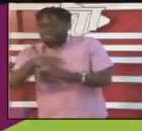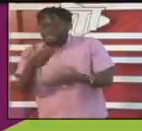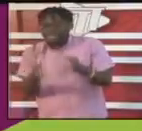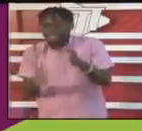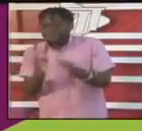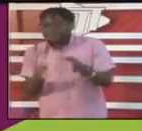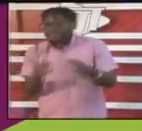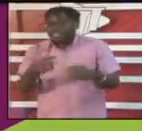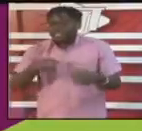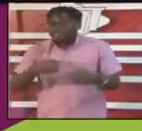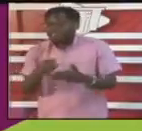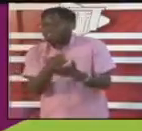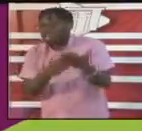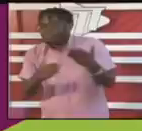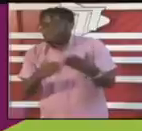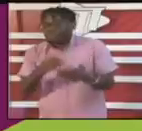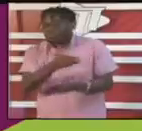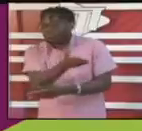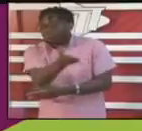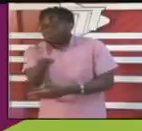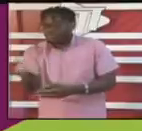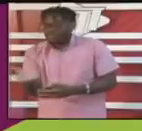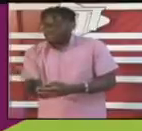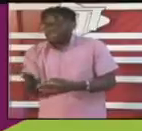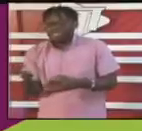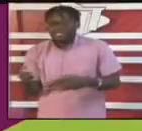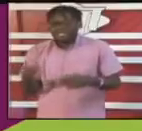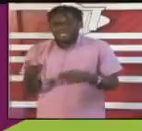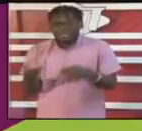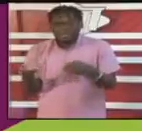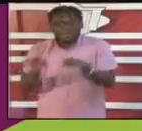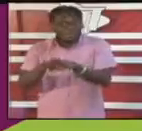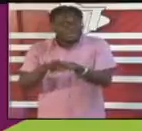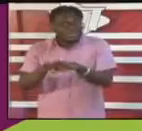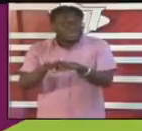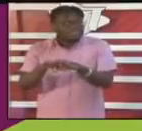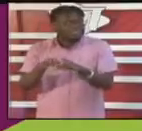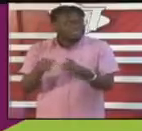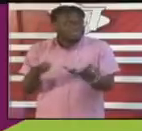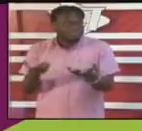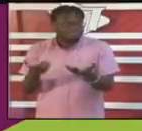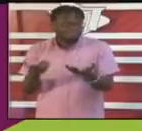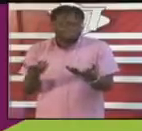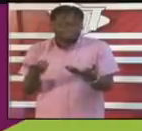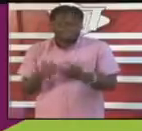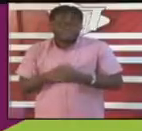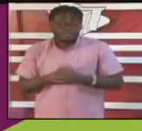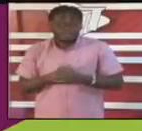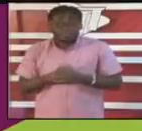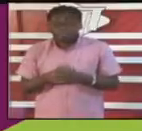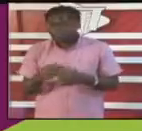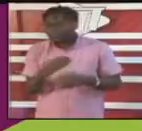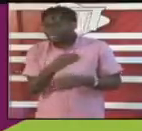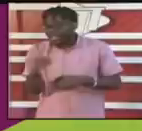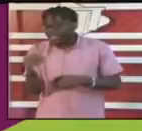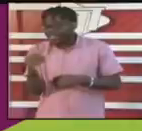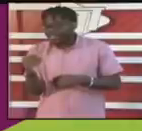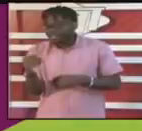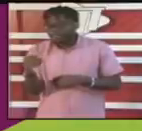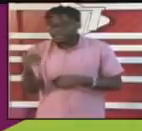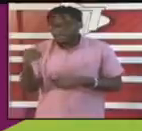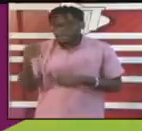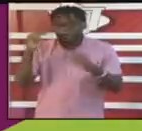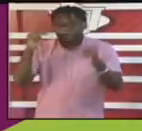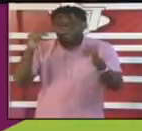temporary closure? And Minister Dayal Singh, while this may be a question for national security, it